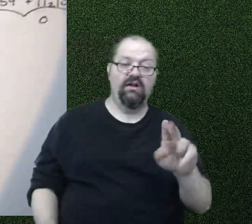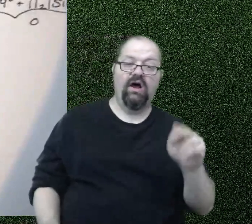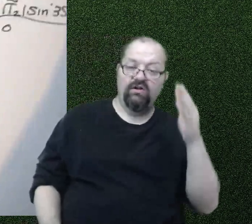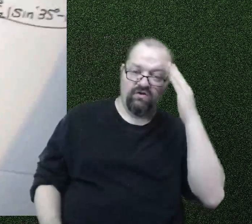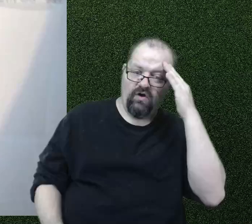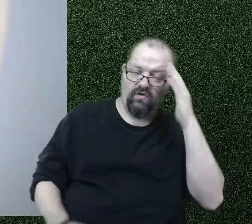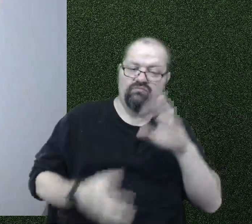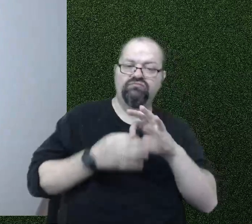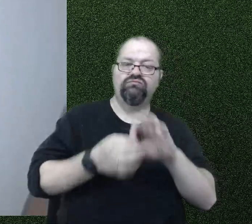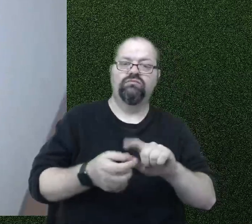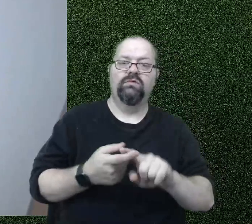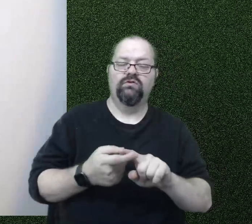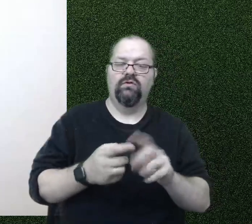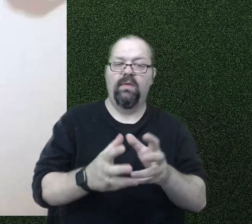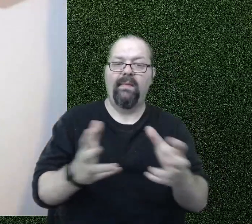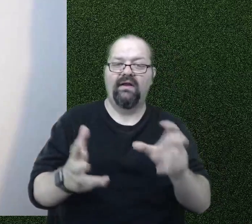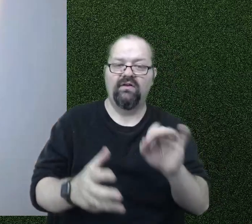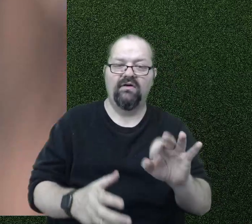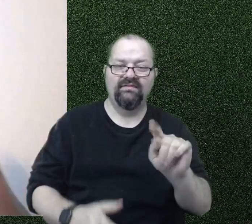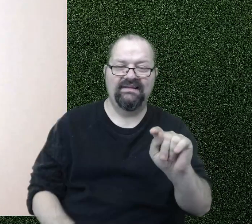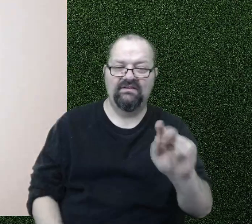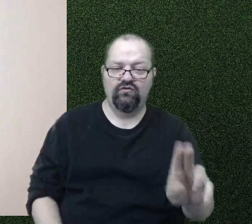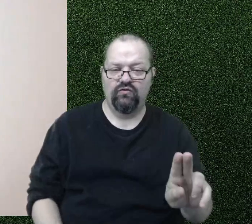t2 only.